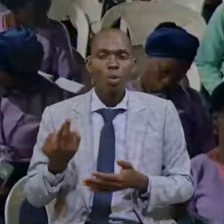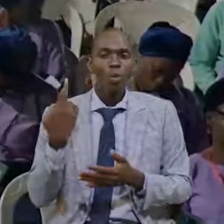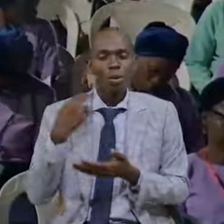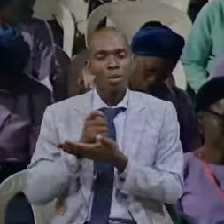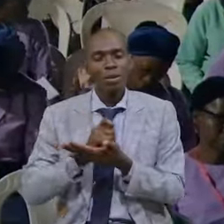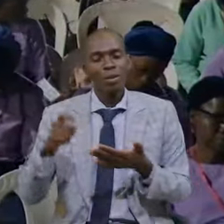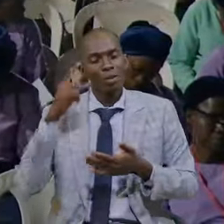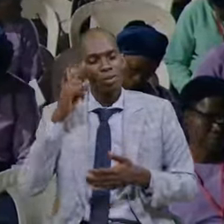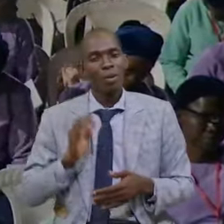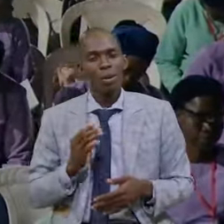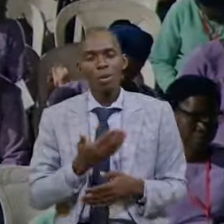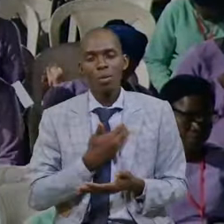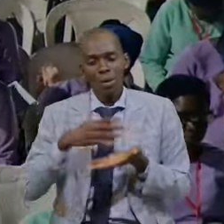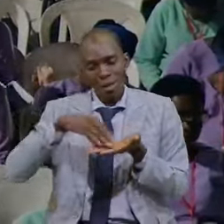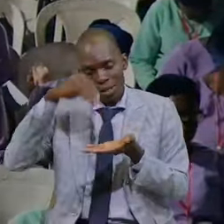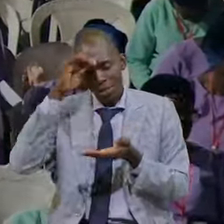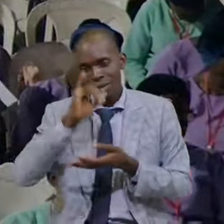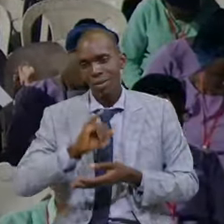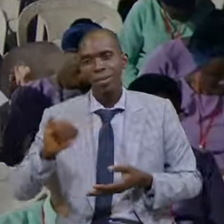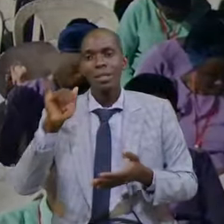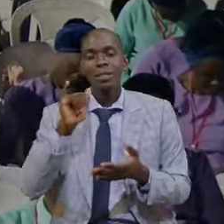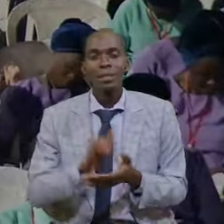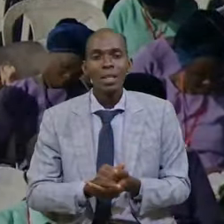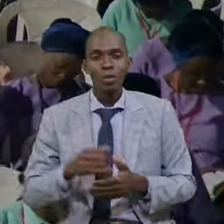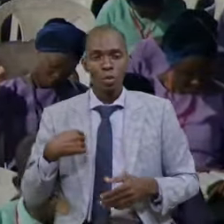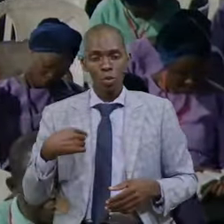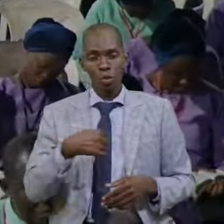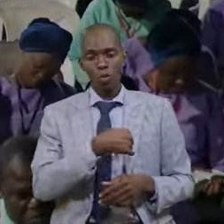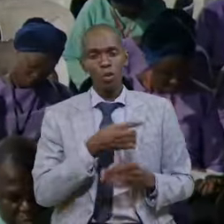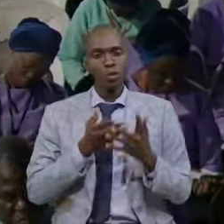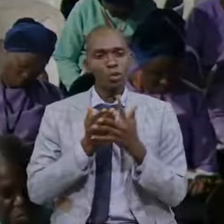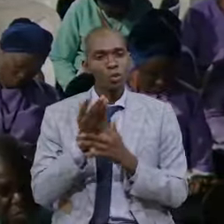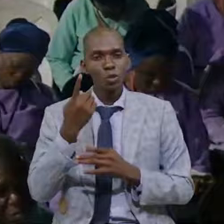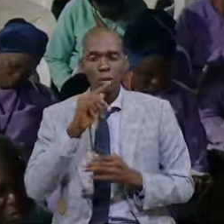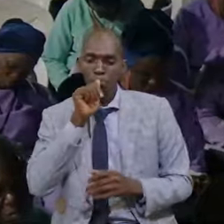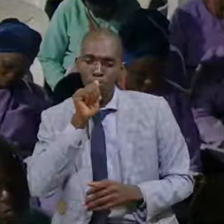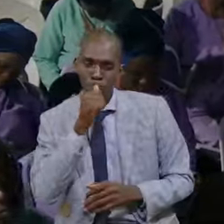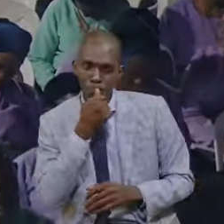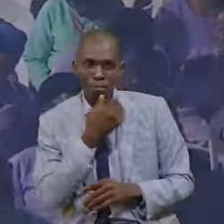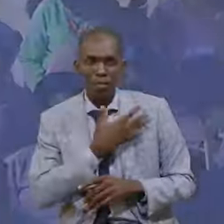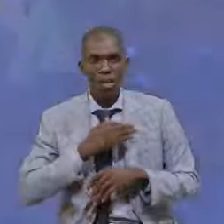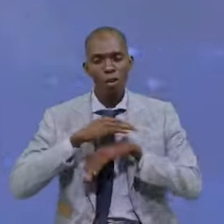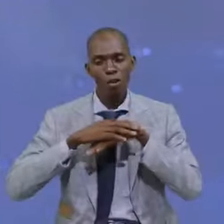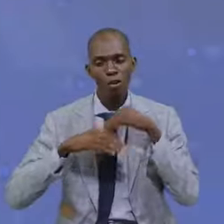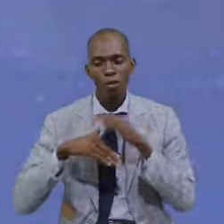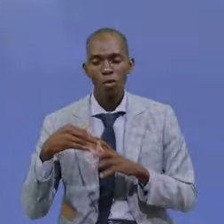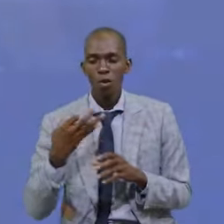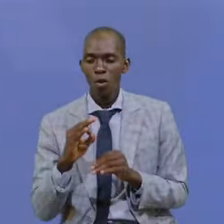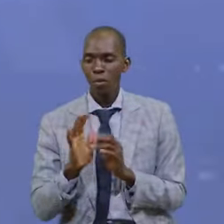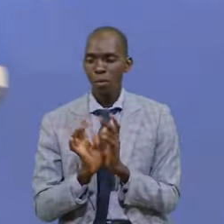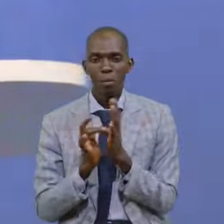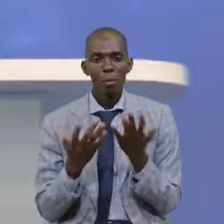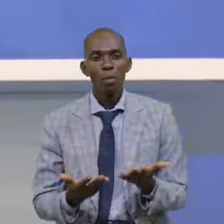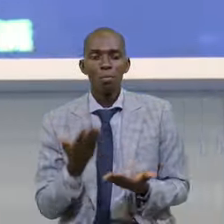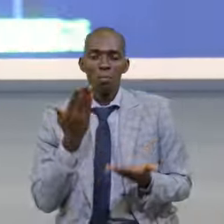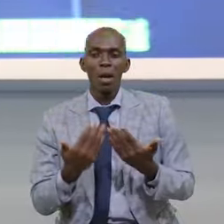our learning, that we, through the patience and comfort of the Scriptures, might have